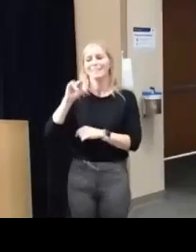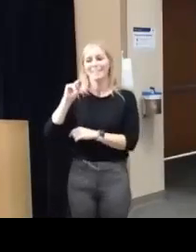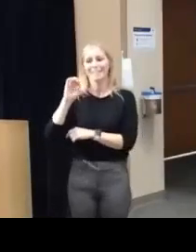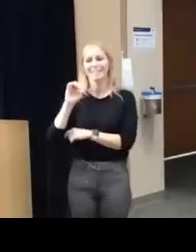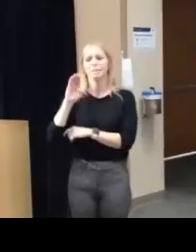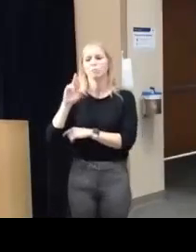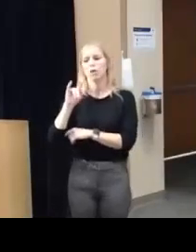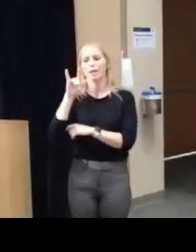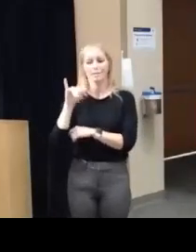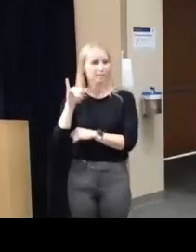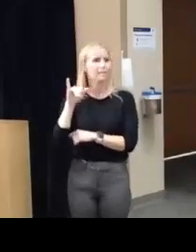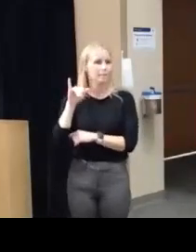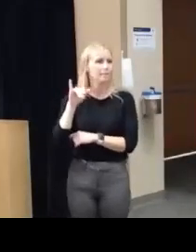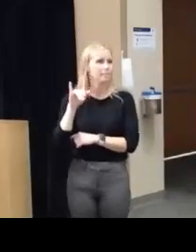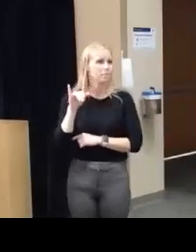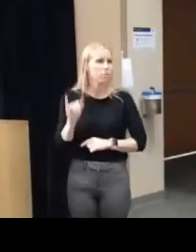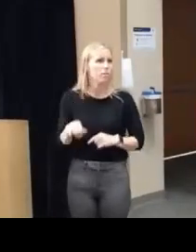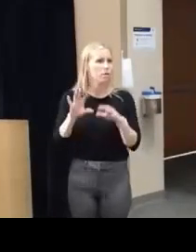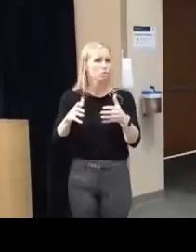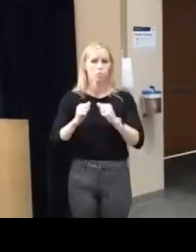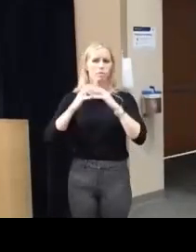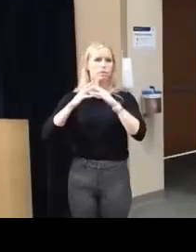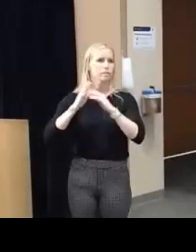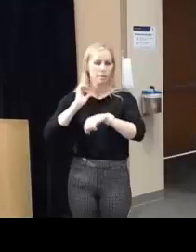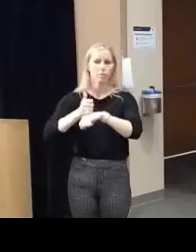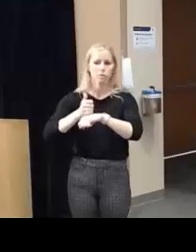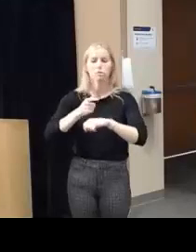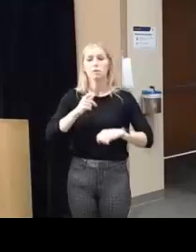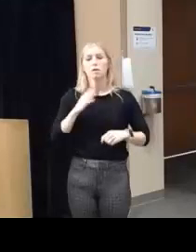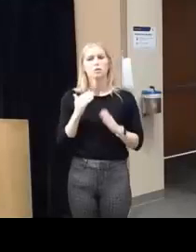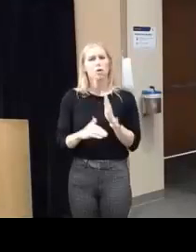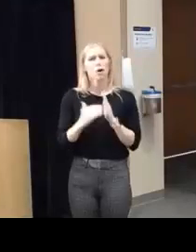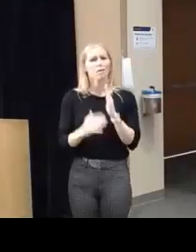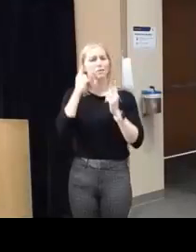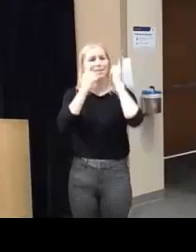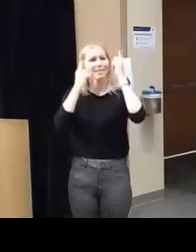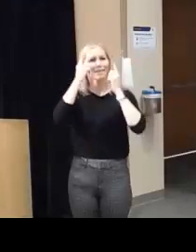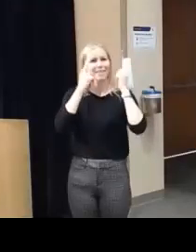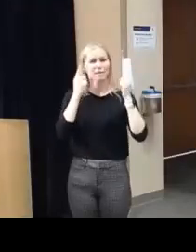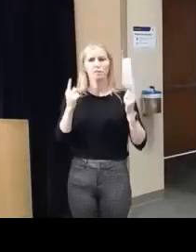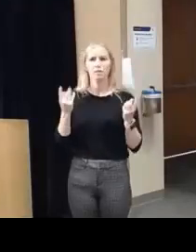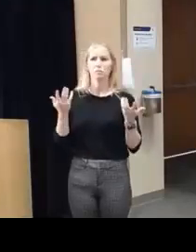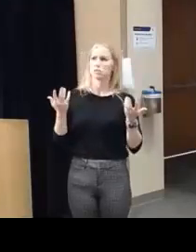Inebriety. And, often we think that there was no